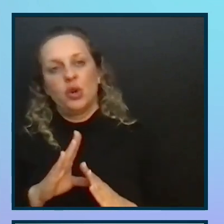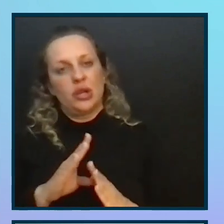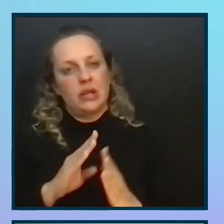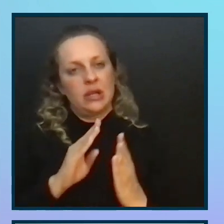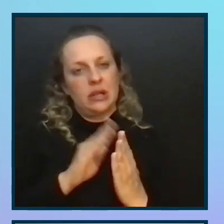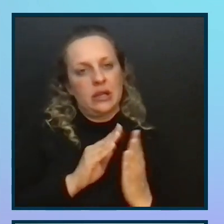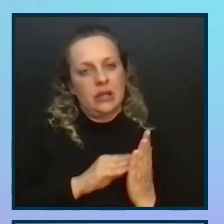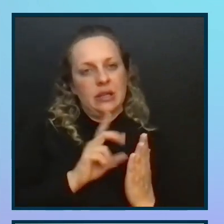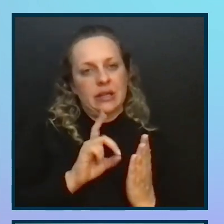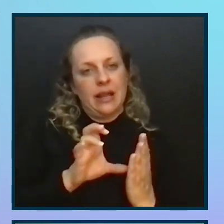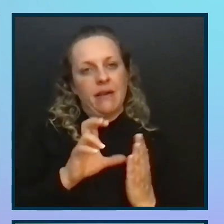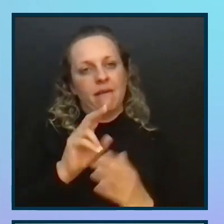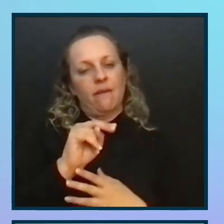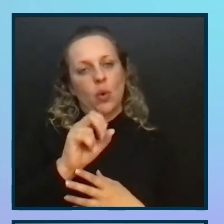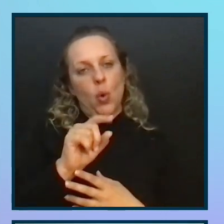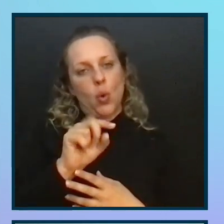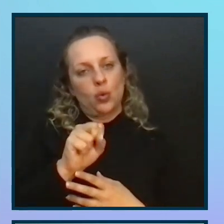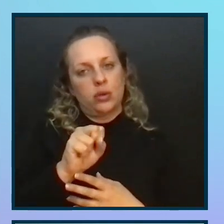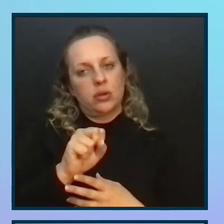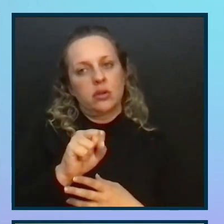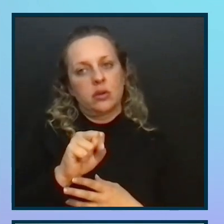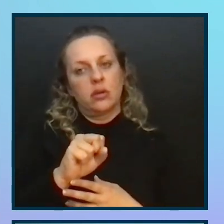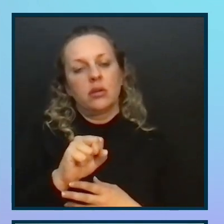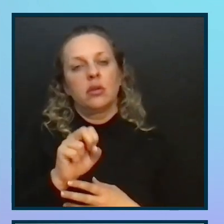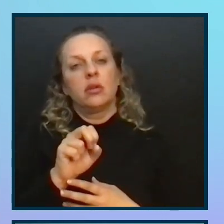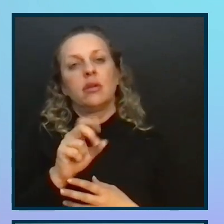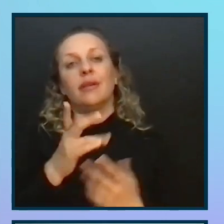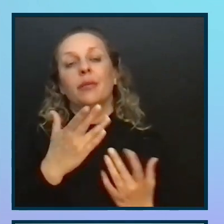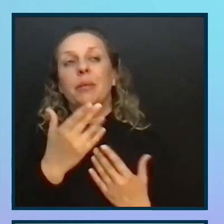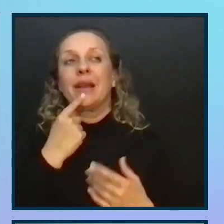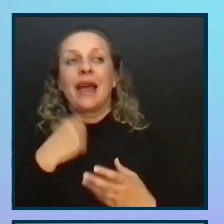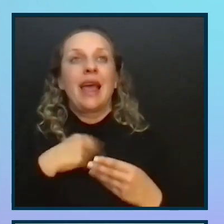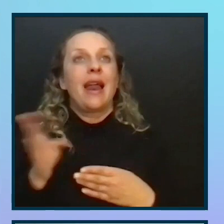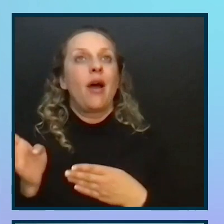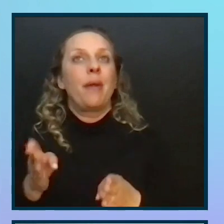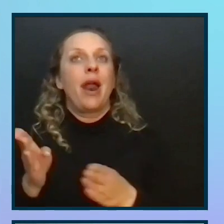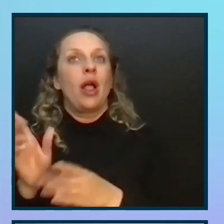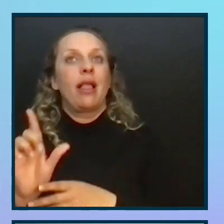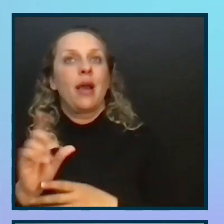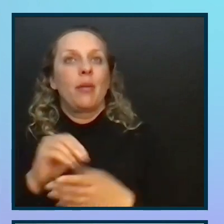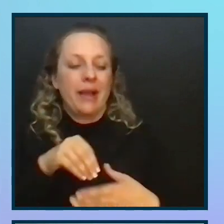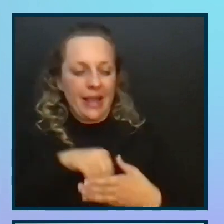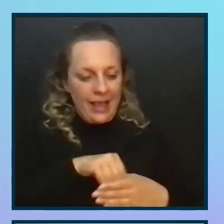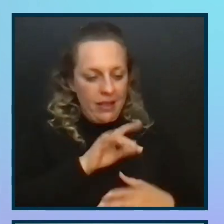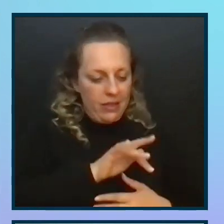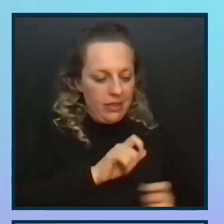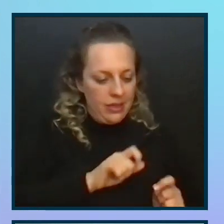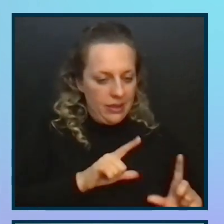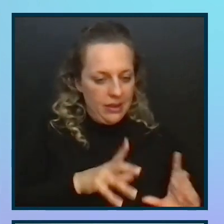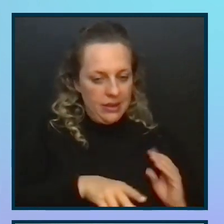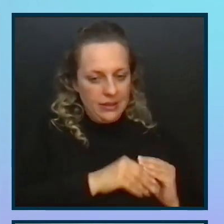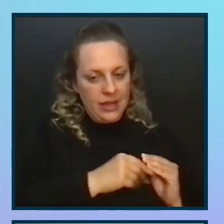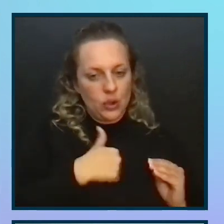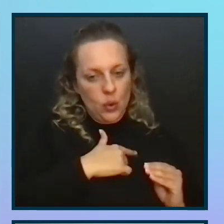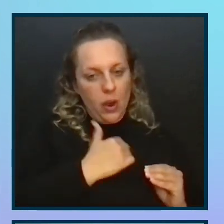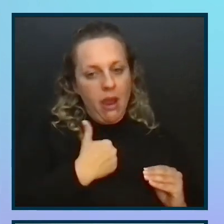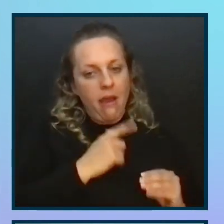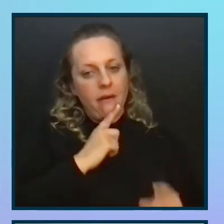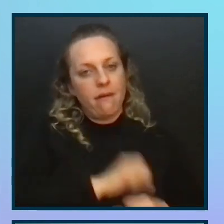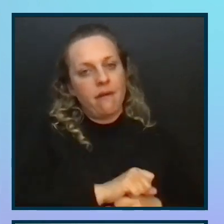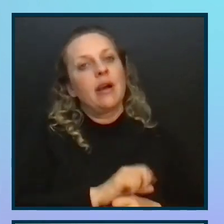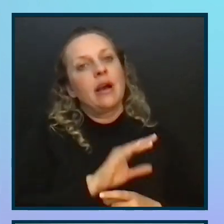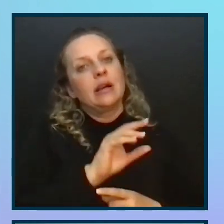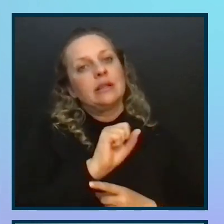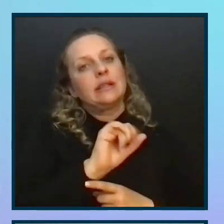dev notes, like things like maybe not even in our pattern library, but in the actual extension itself, we actually have a settings